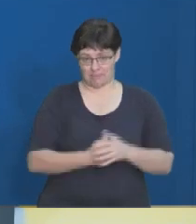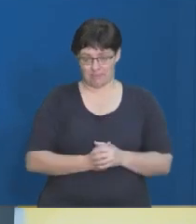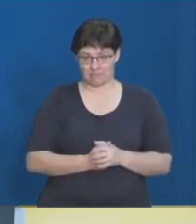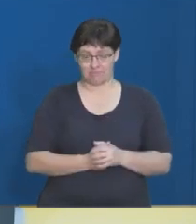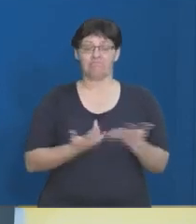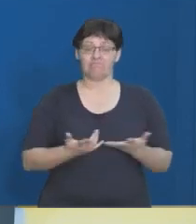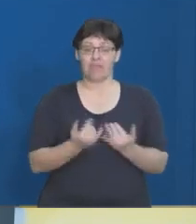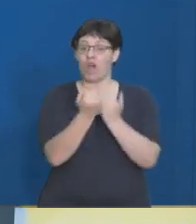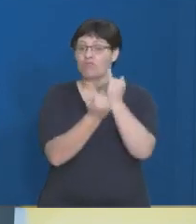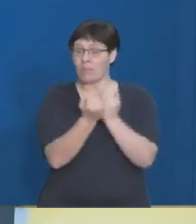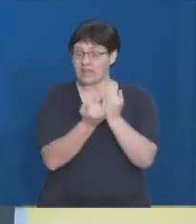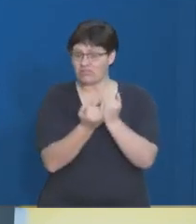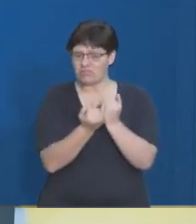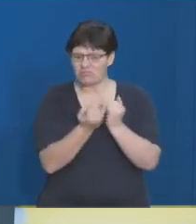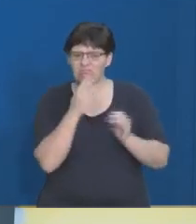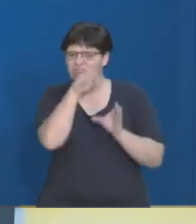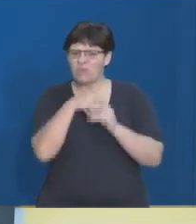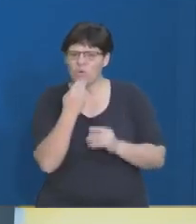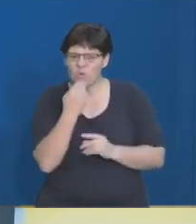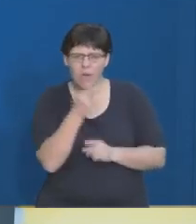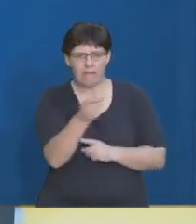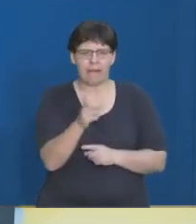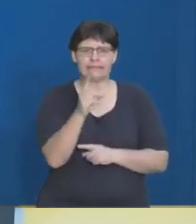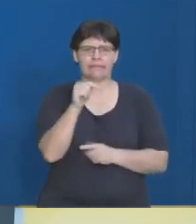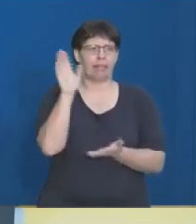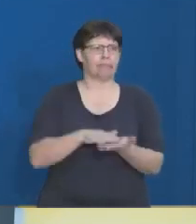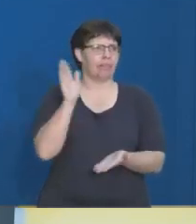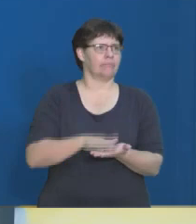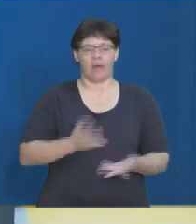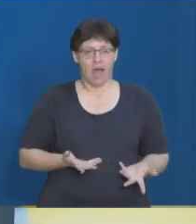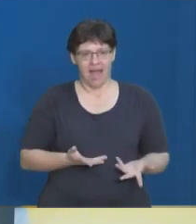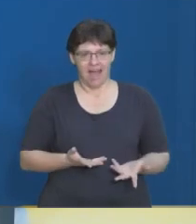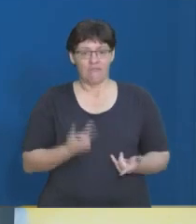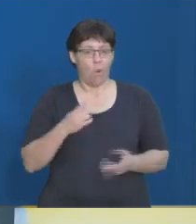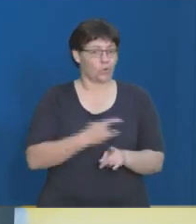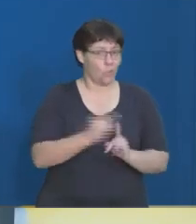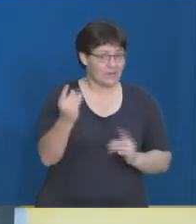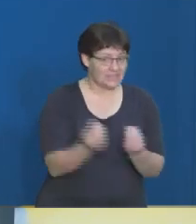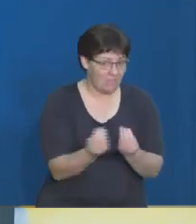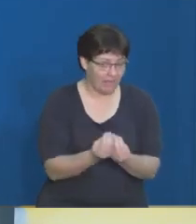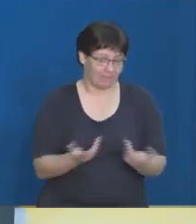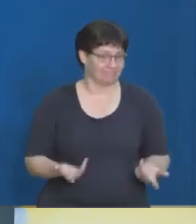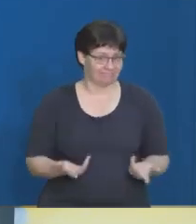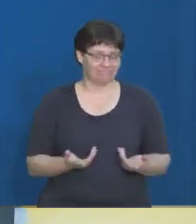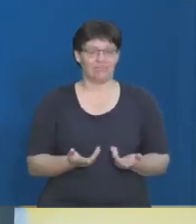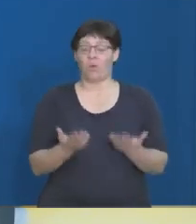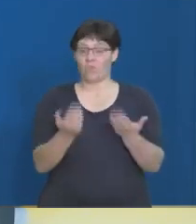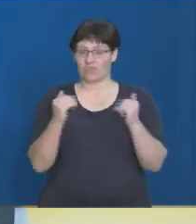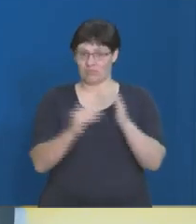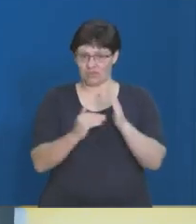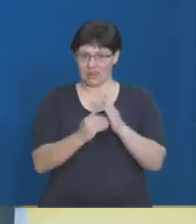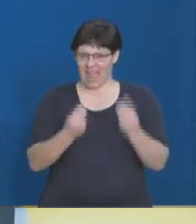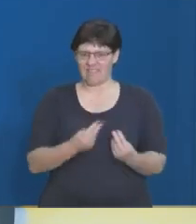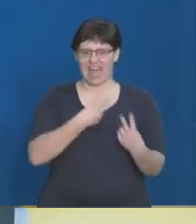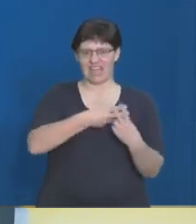this next competition is for anyone who's constantly running out of data or you just want to win yourself something. Woza Matrix is bringing you